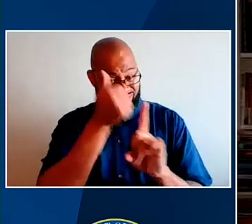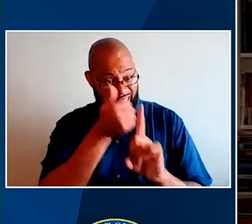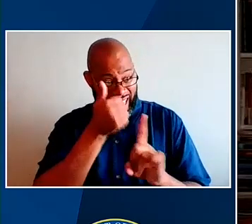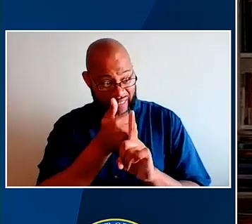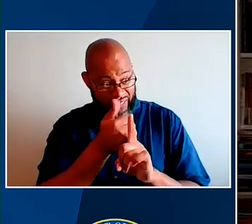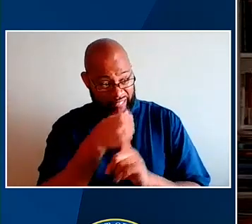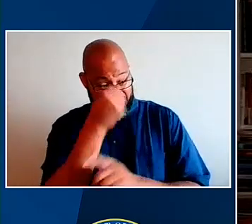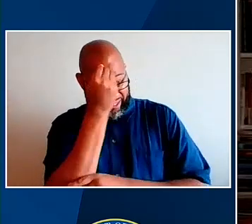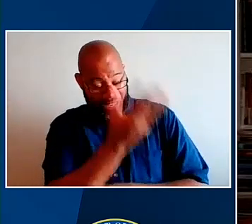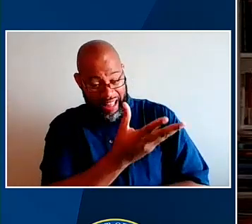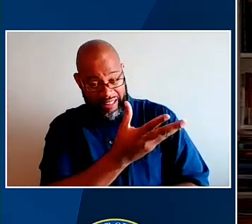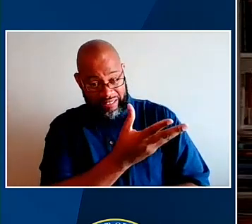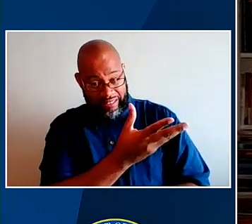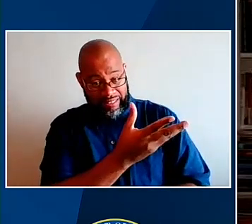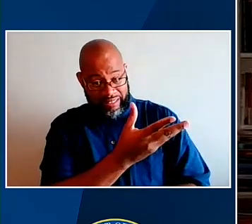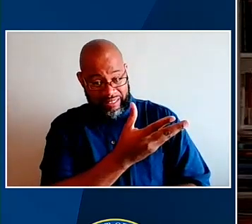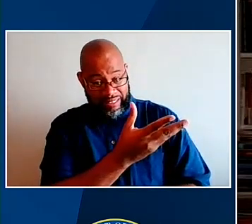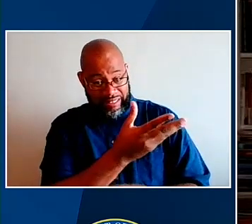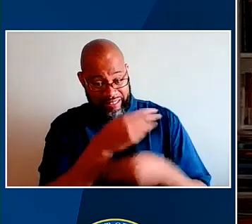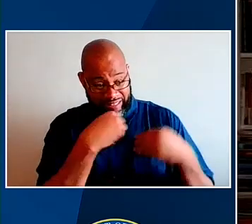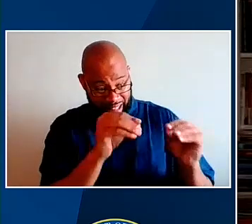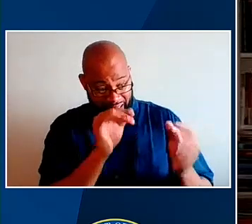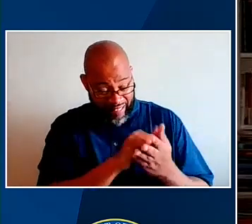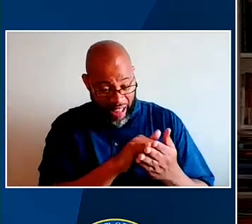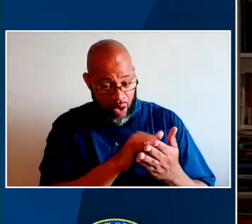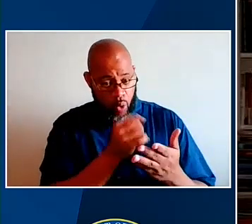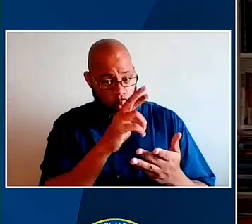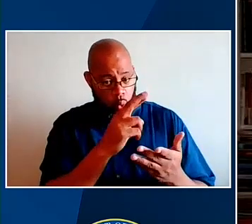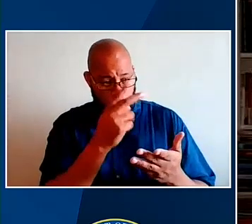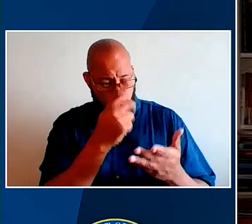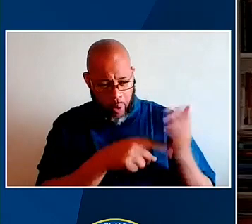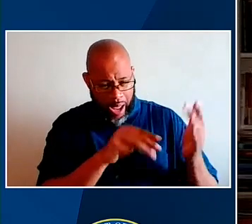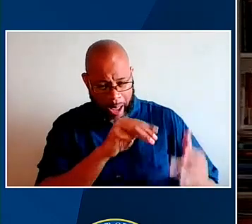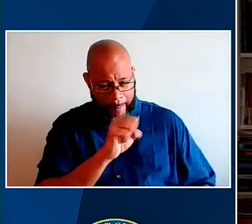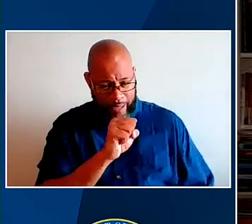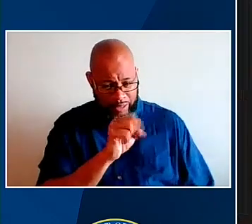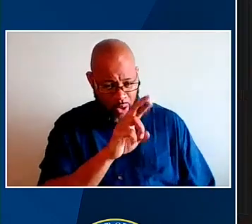selling the stuff for, or is it MSRP? What is it?